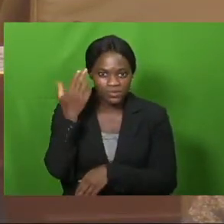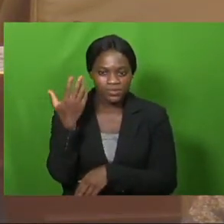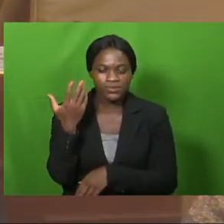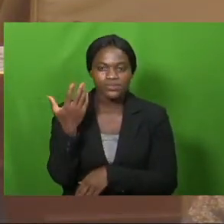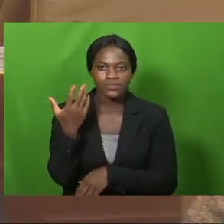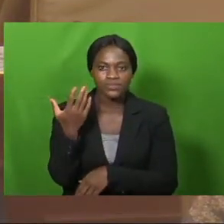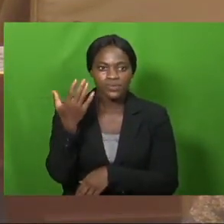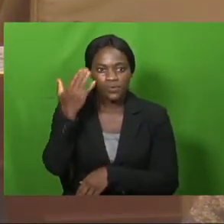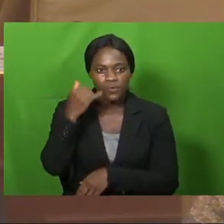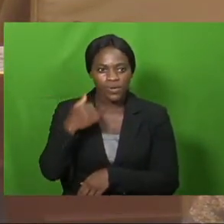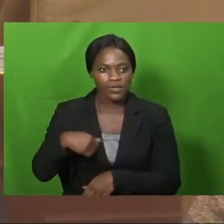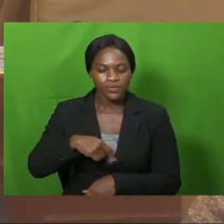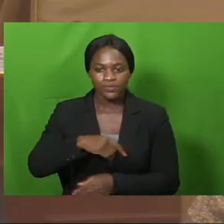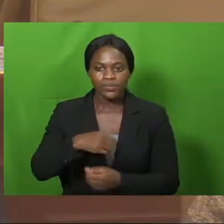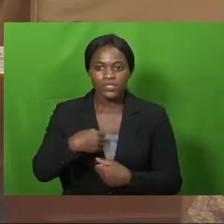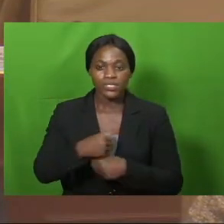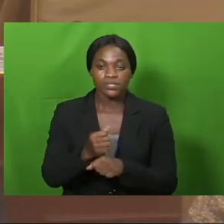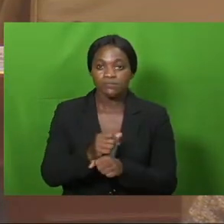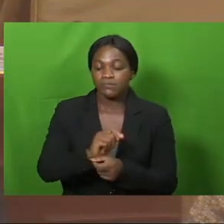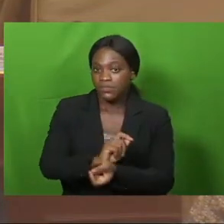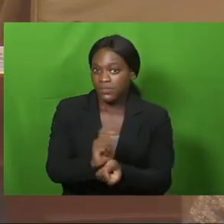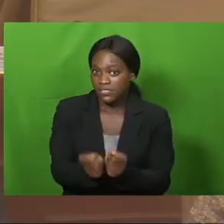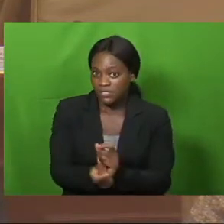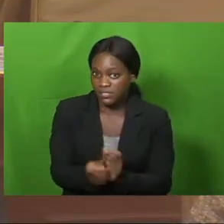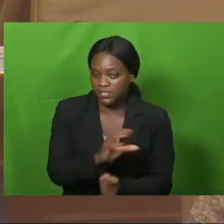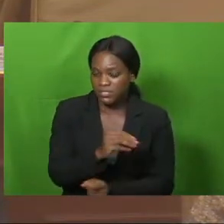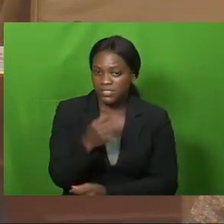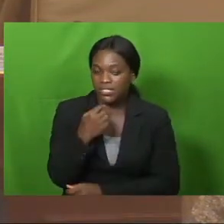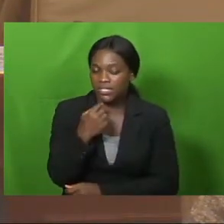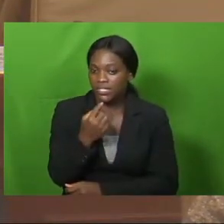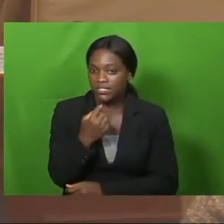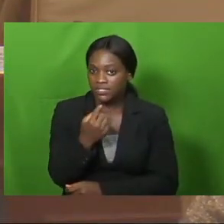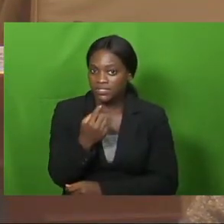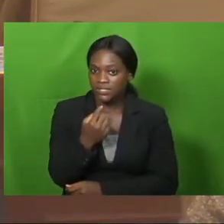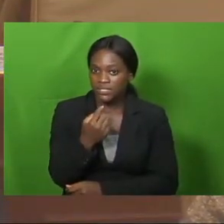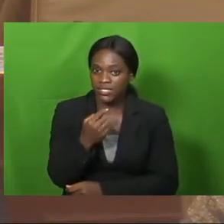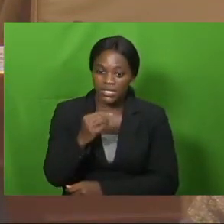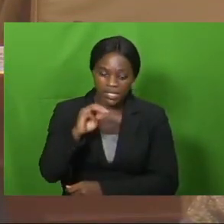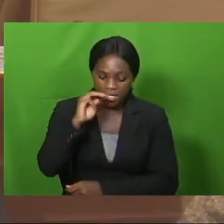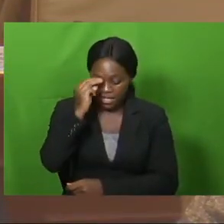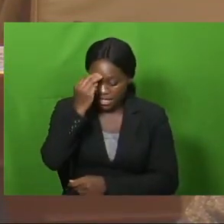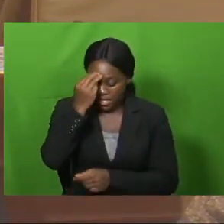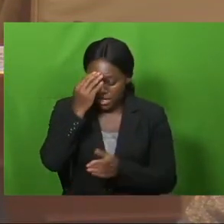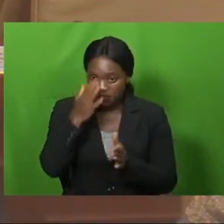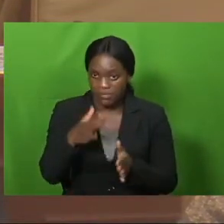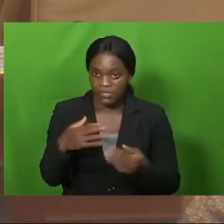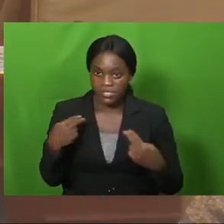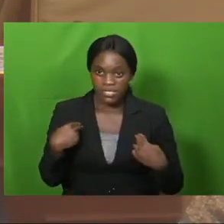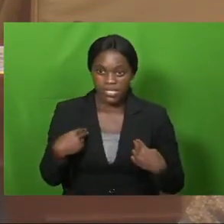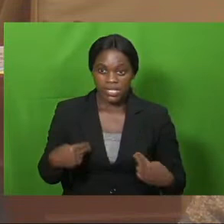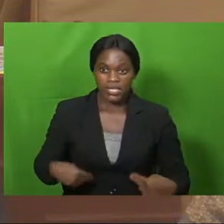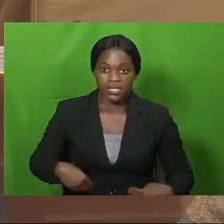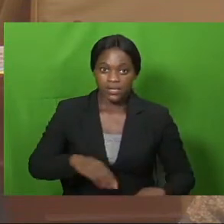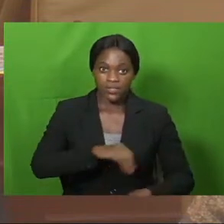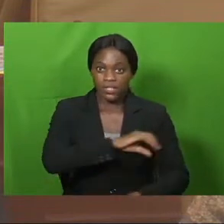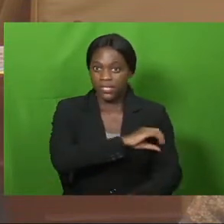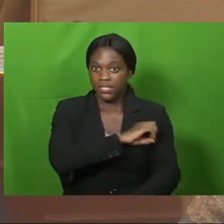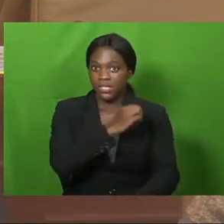be a variation. And he mentioned that the ministers for health and